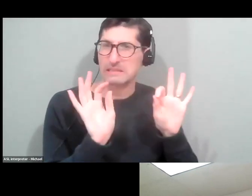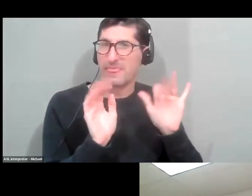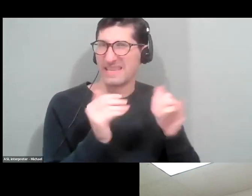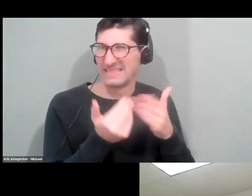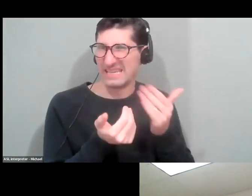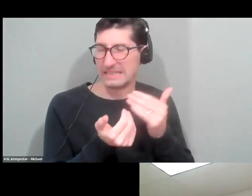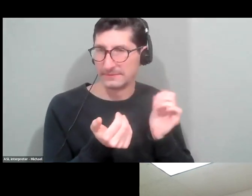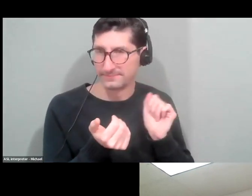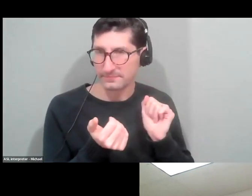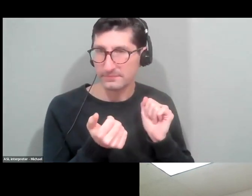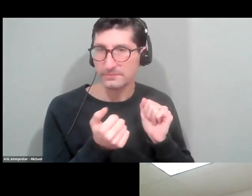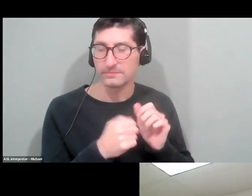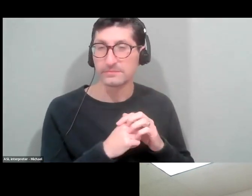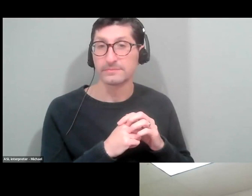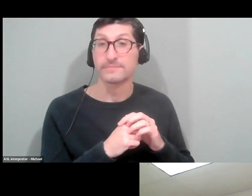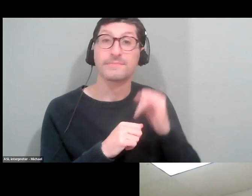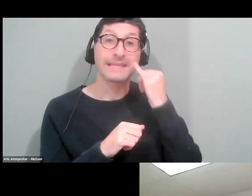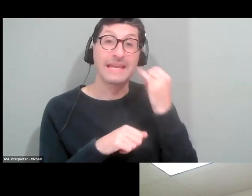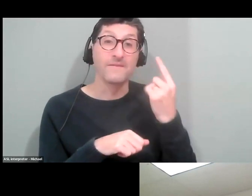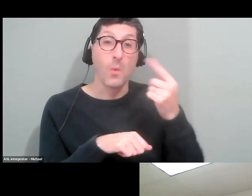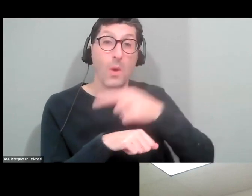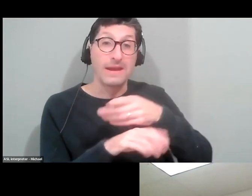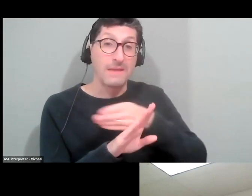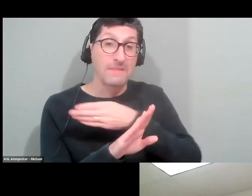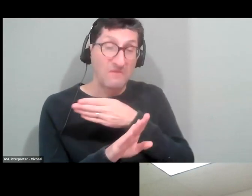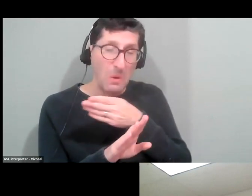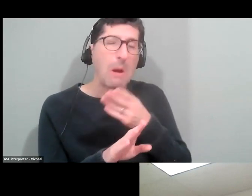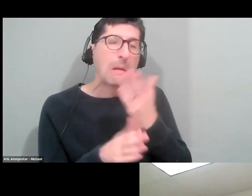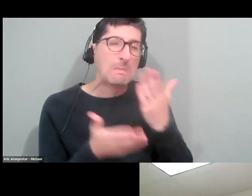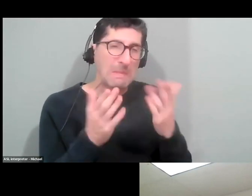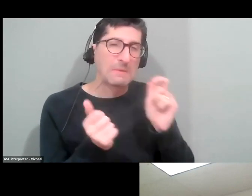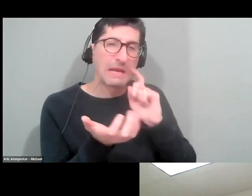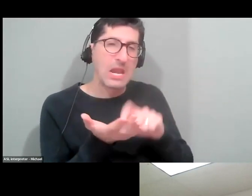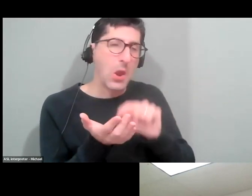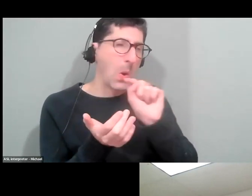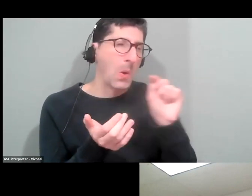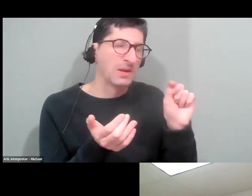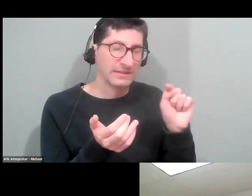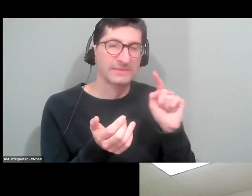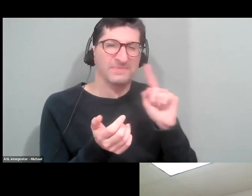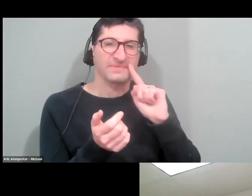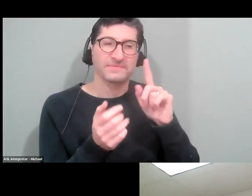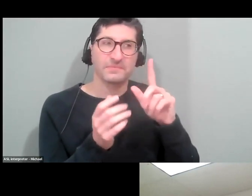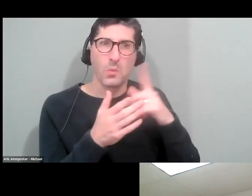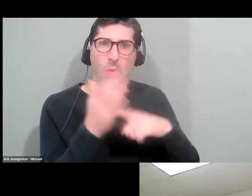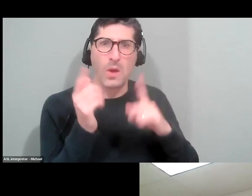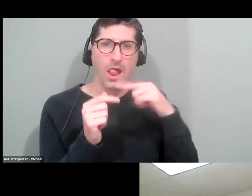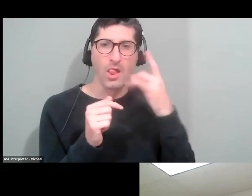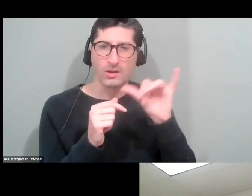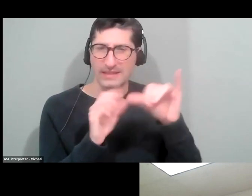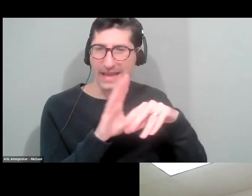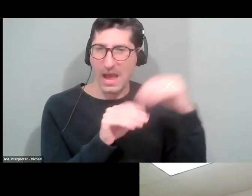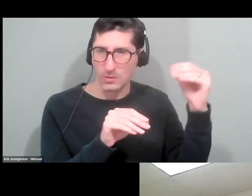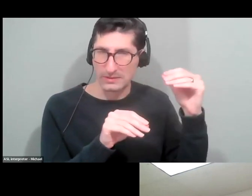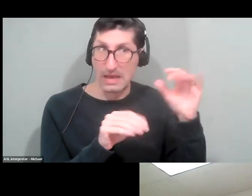what's mostly going to be set up if you do it before the day of, because you can always check to see if the externals are accessible and up to